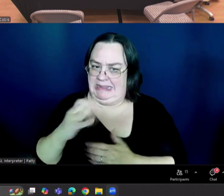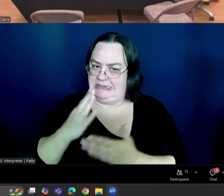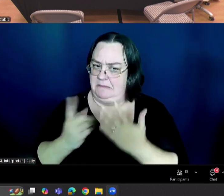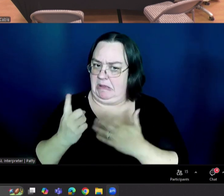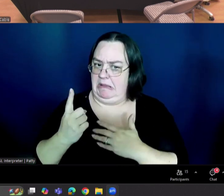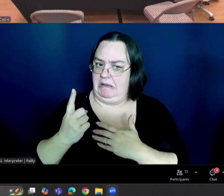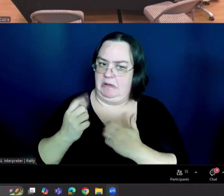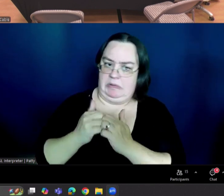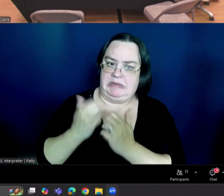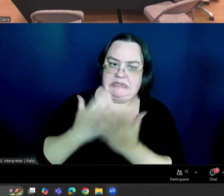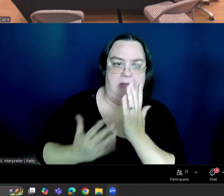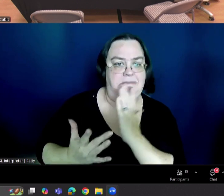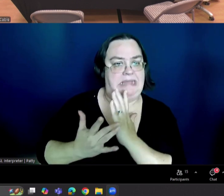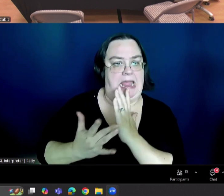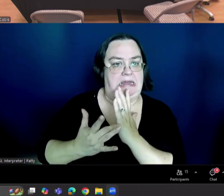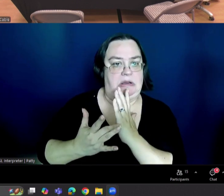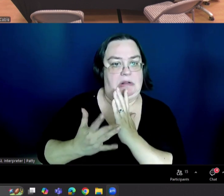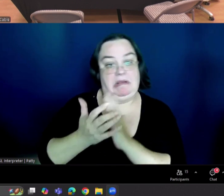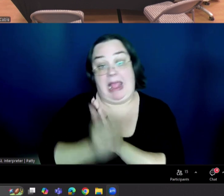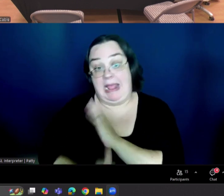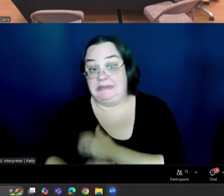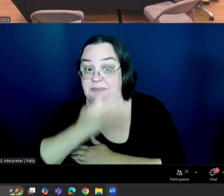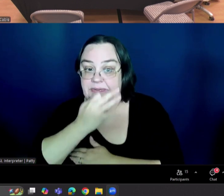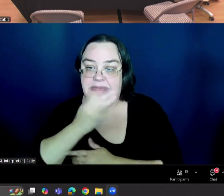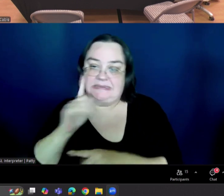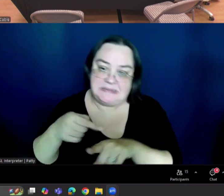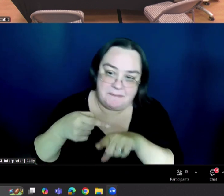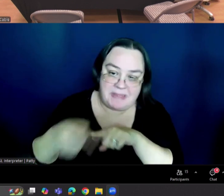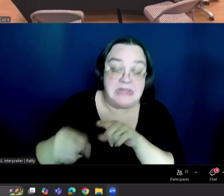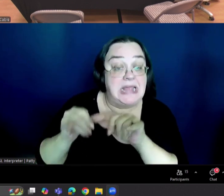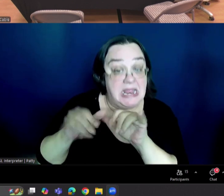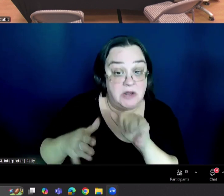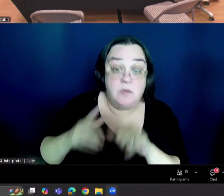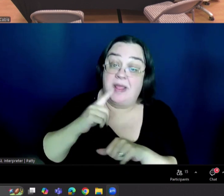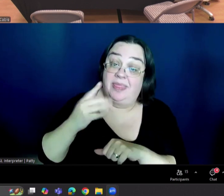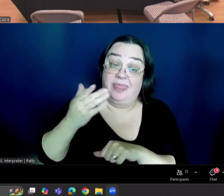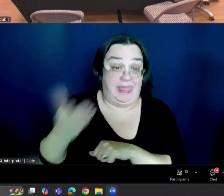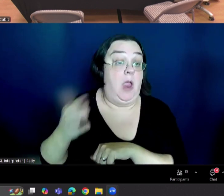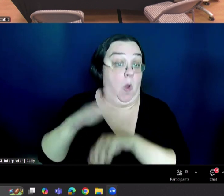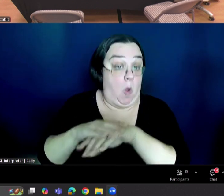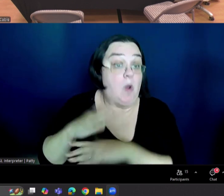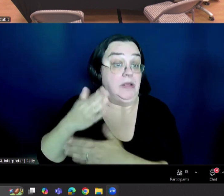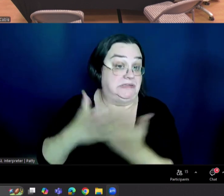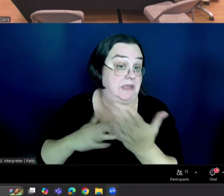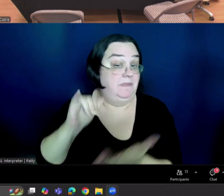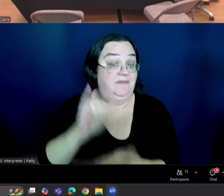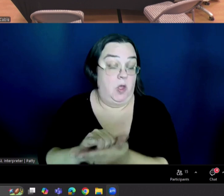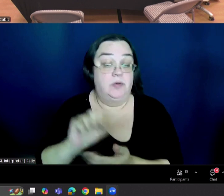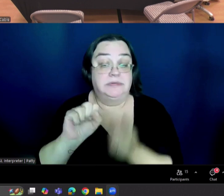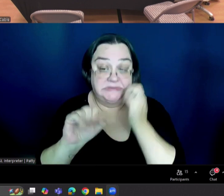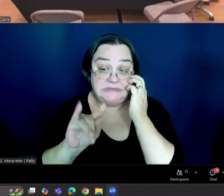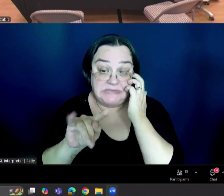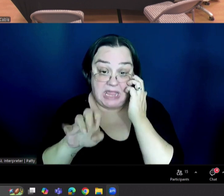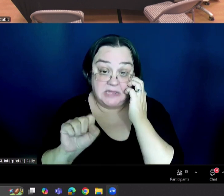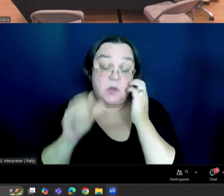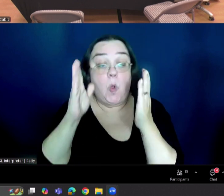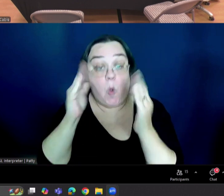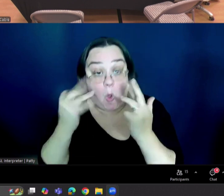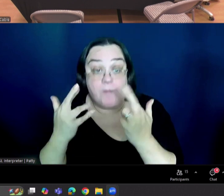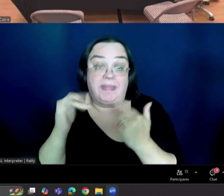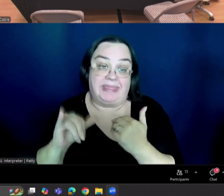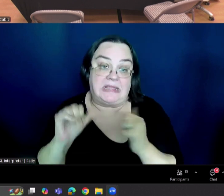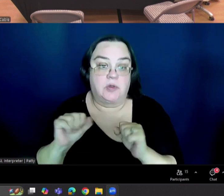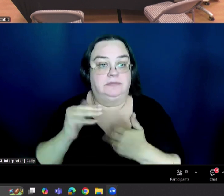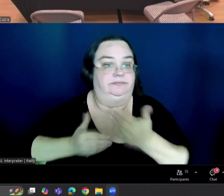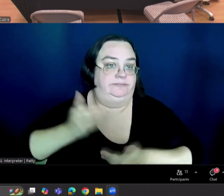some technical expertise, and specialized engineering actually was out there on some of these sites. We were hoping that this would move